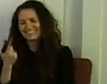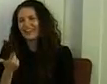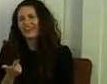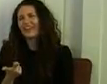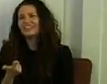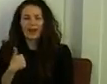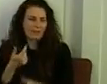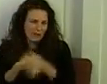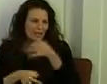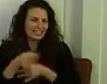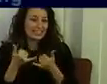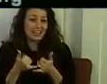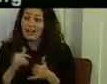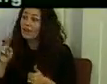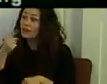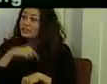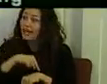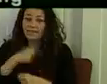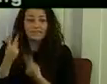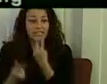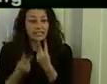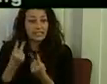So any first-time visitors here?